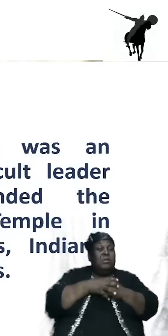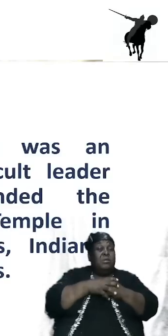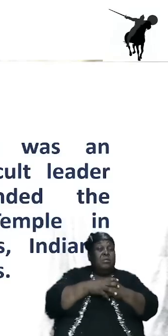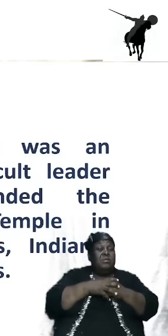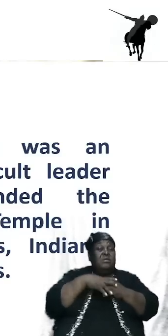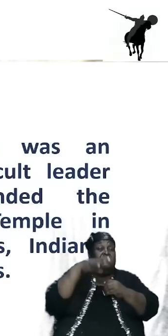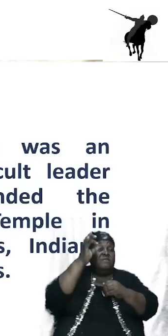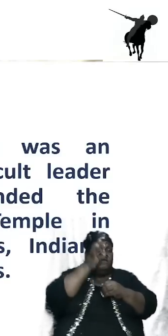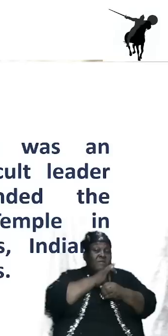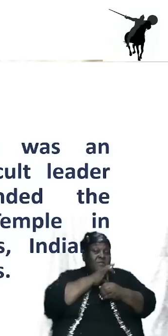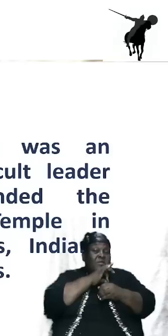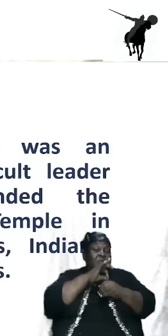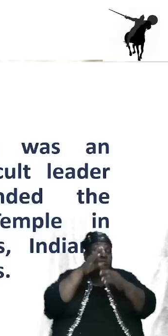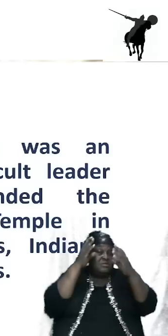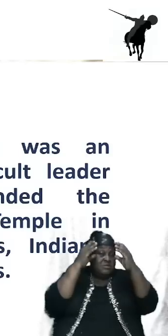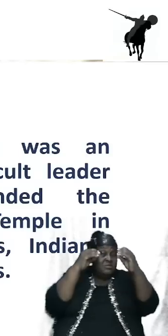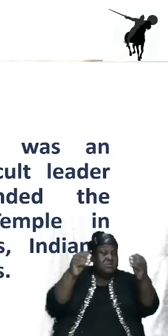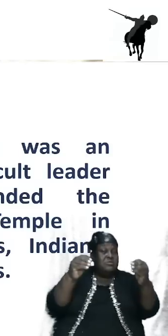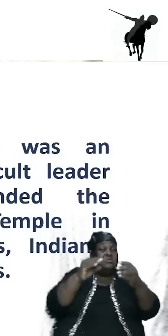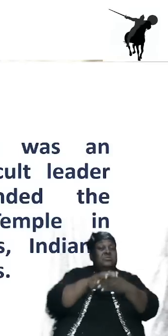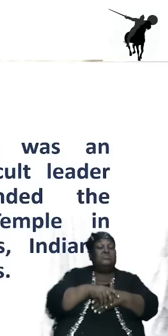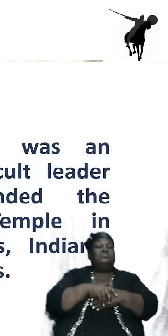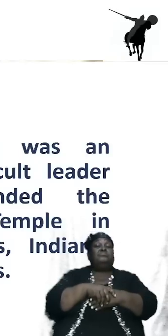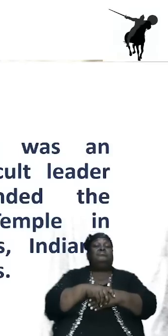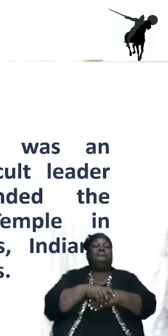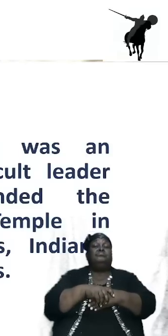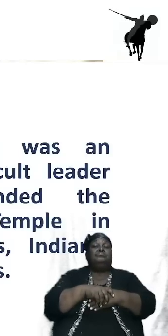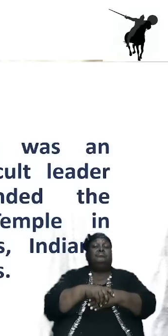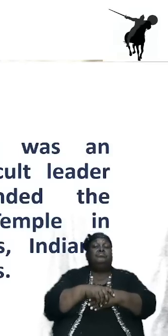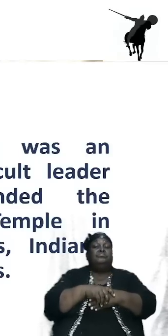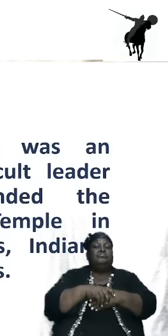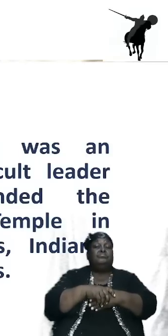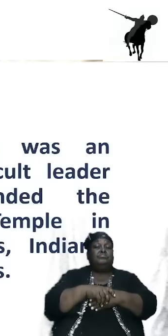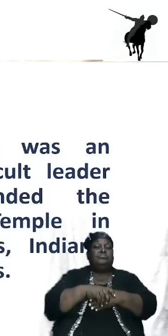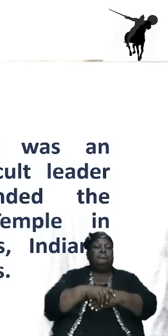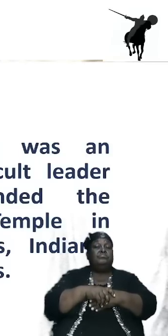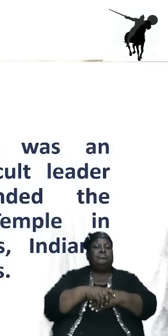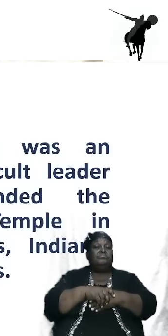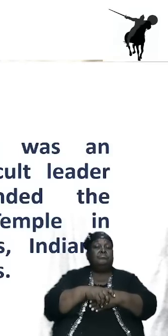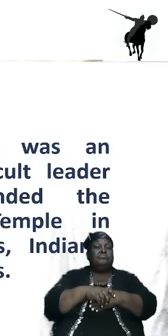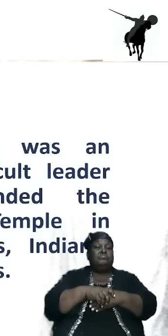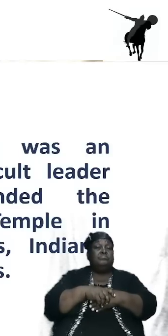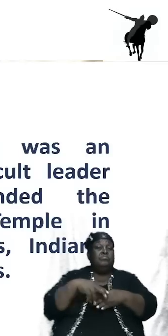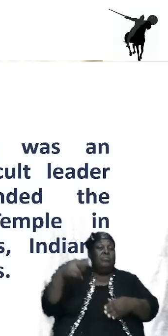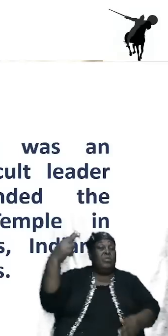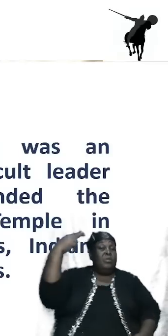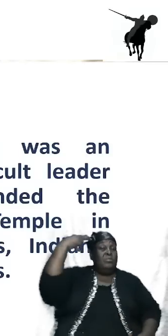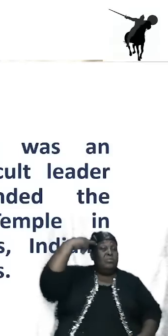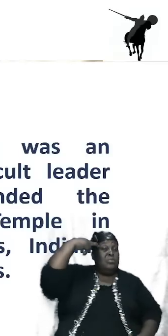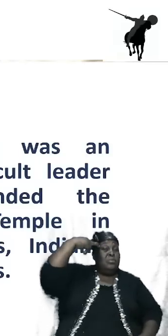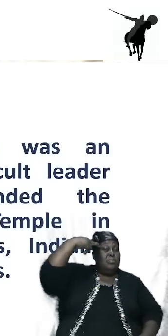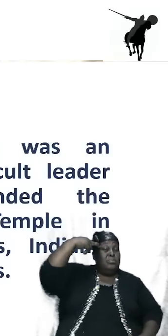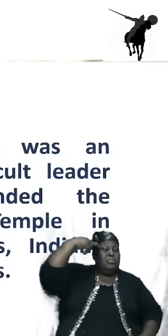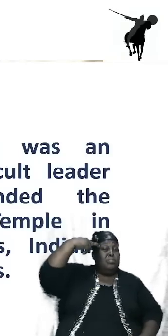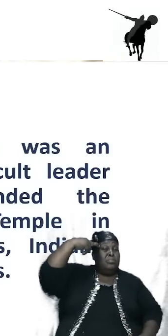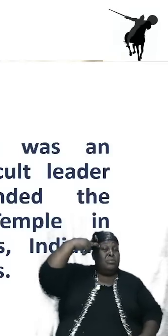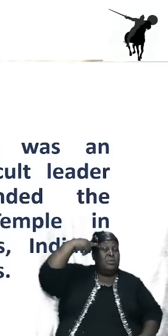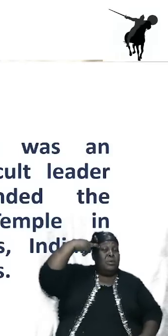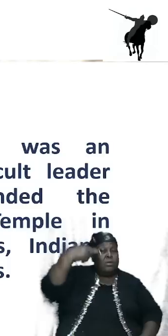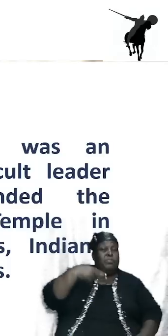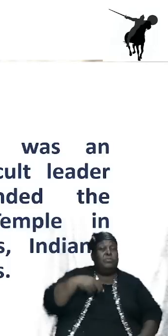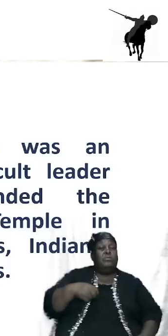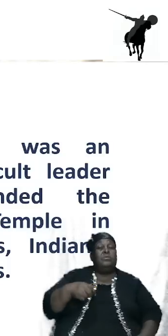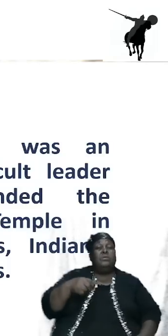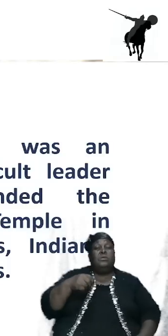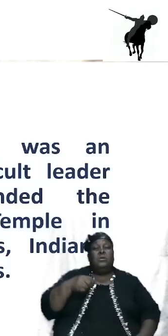false teaching. And guess what him do? He put a gunshot to his head. He killed himself.